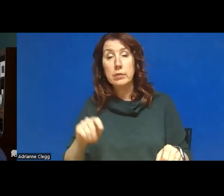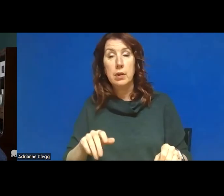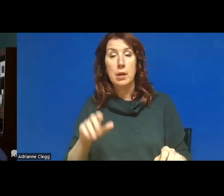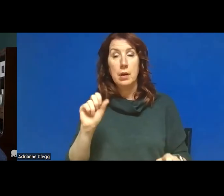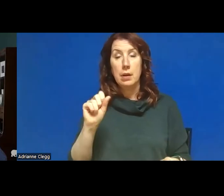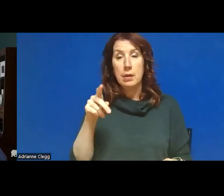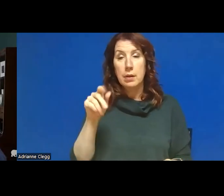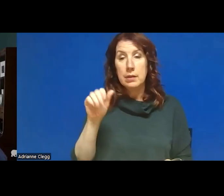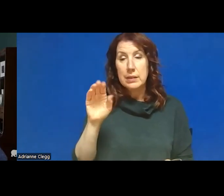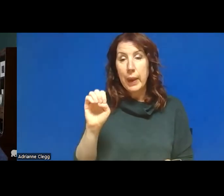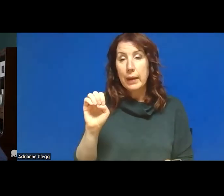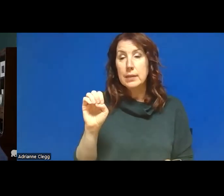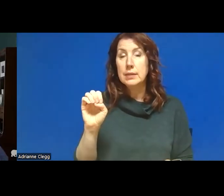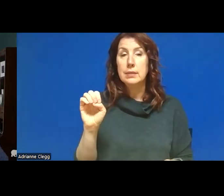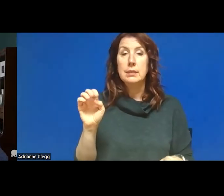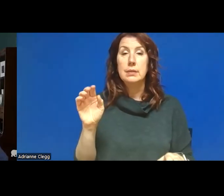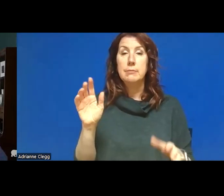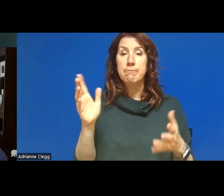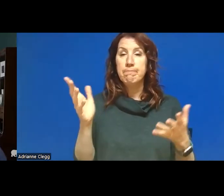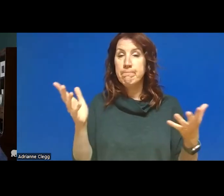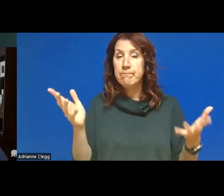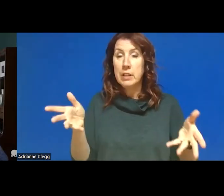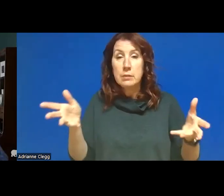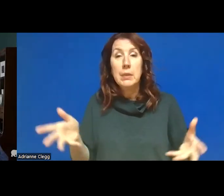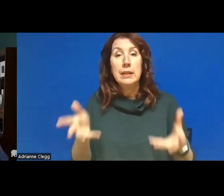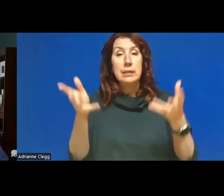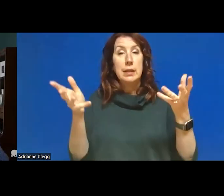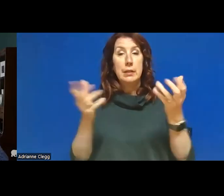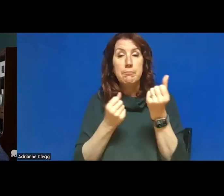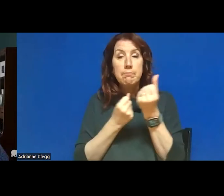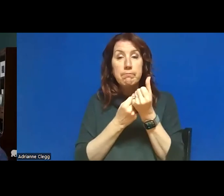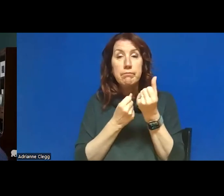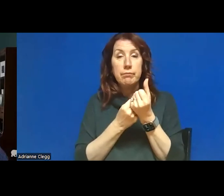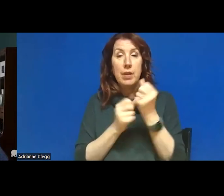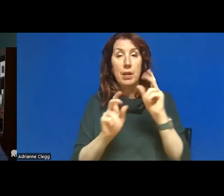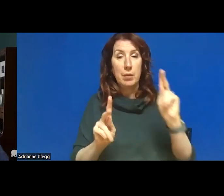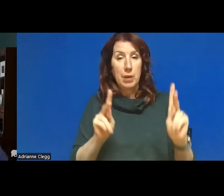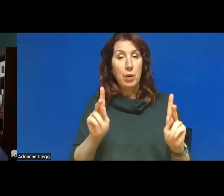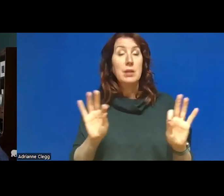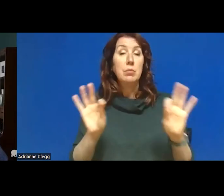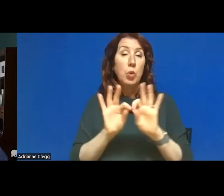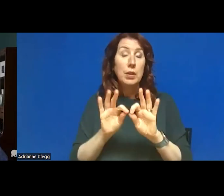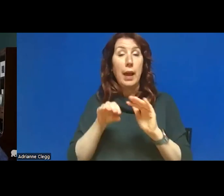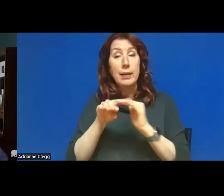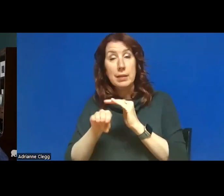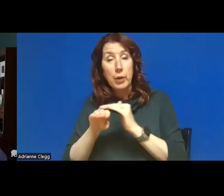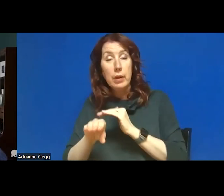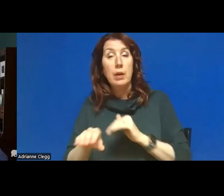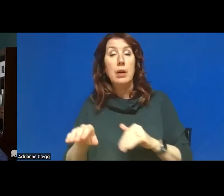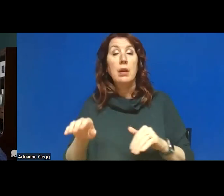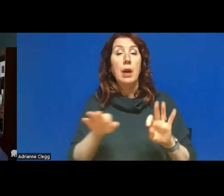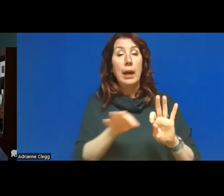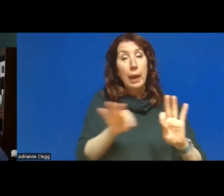that is building and encouraging others, make sure it's accessible. Make sure that there's closed captioning and ASL